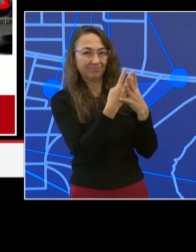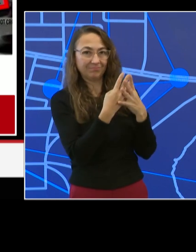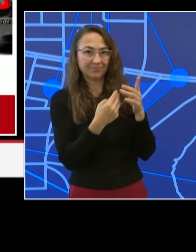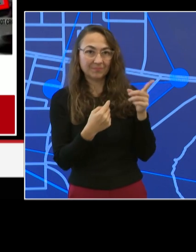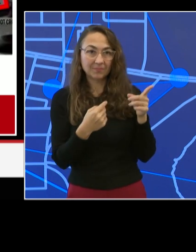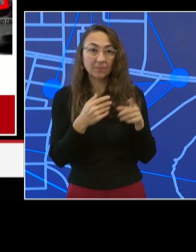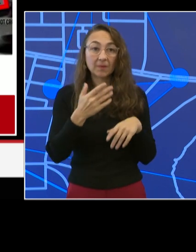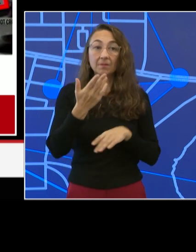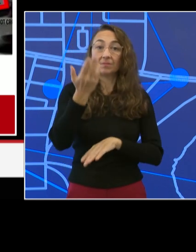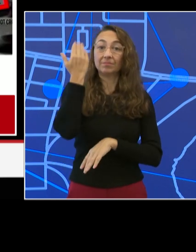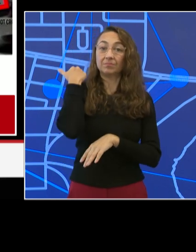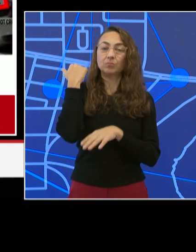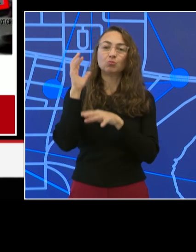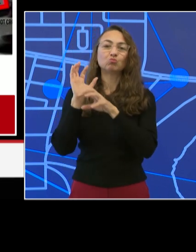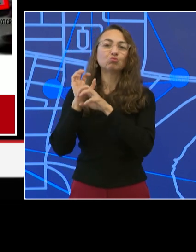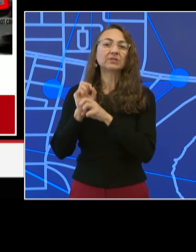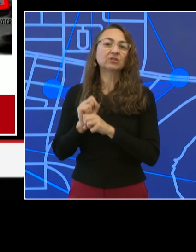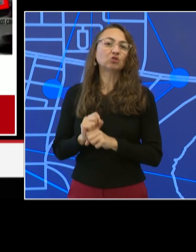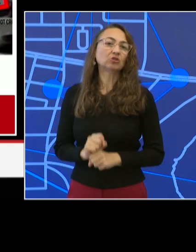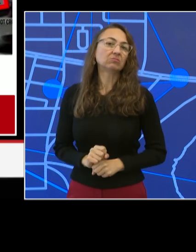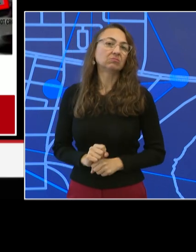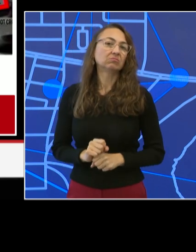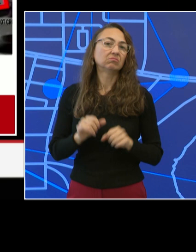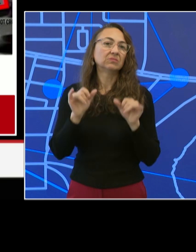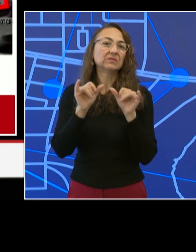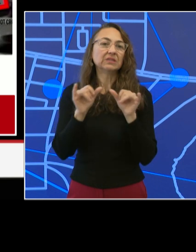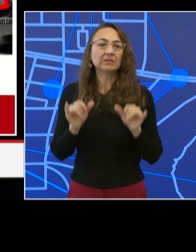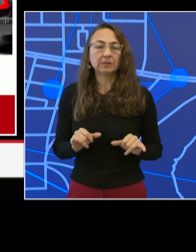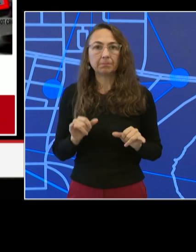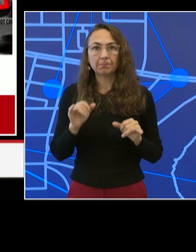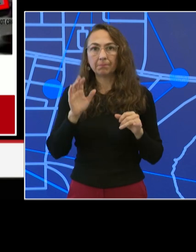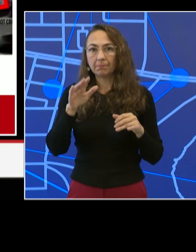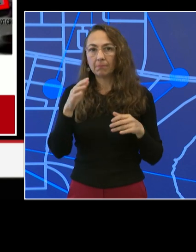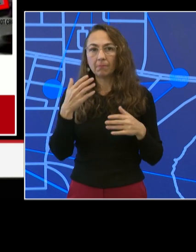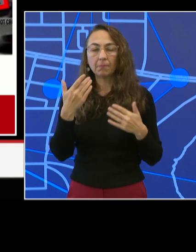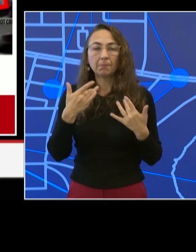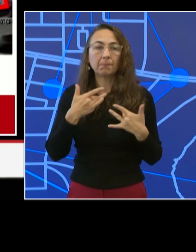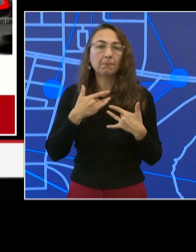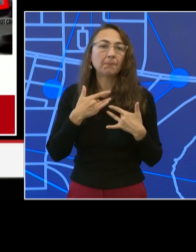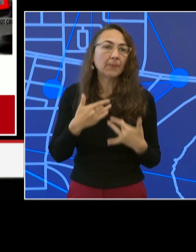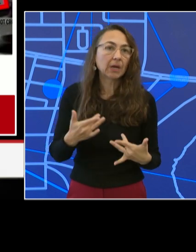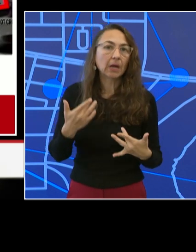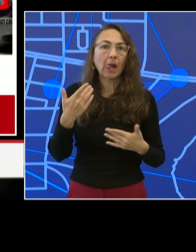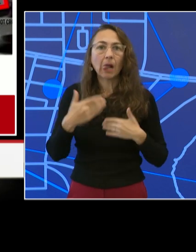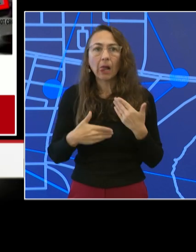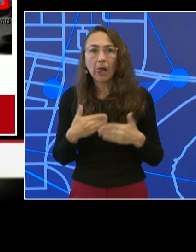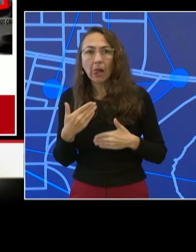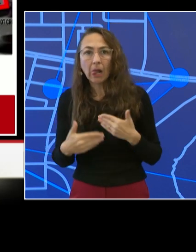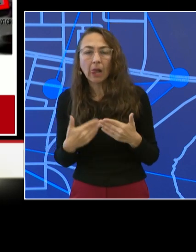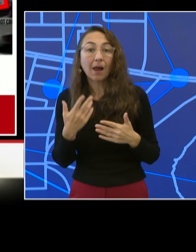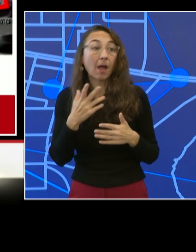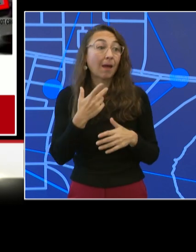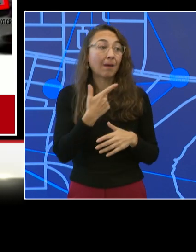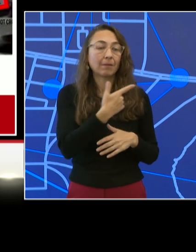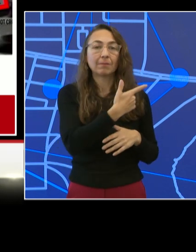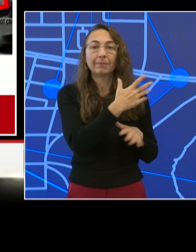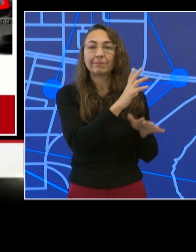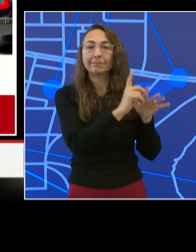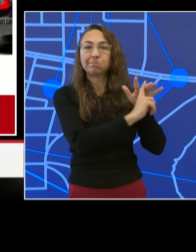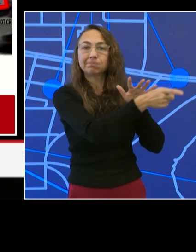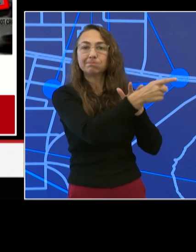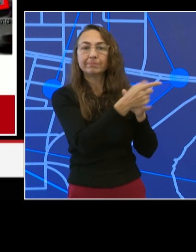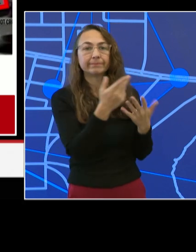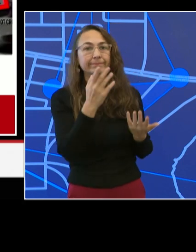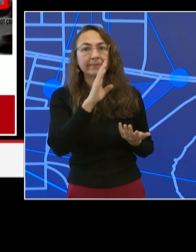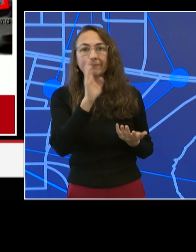crucial footage, giving the suspect critical time to make good on their escape and the possibility of that knife never being found. This is just one